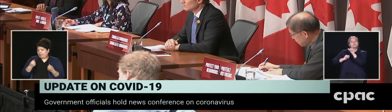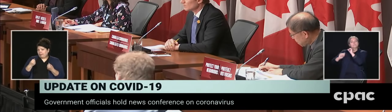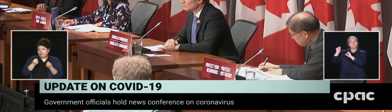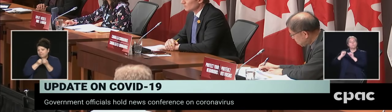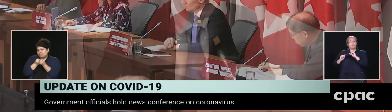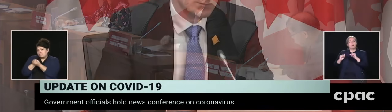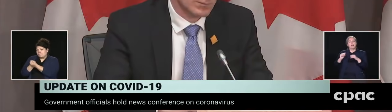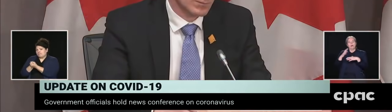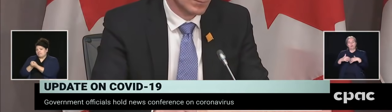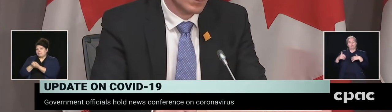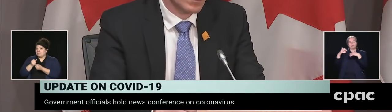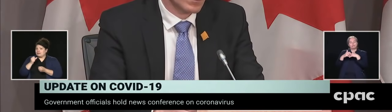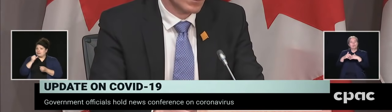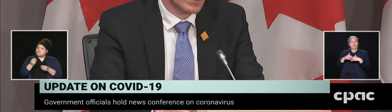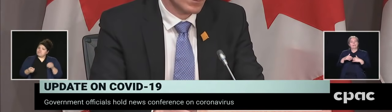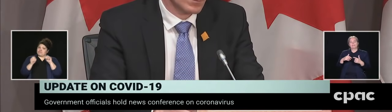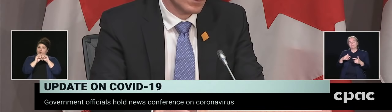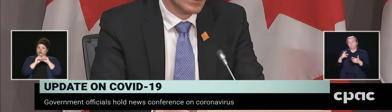Indigenous communities?